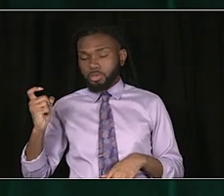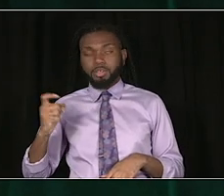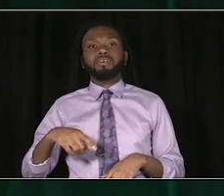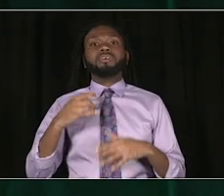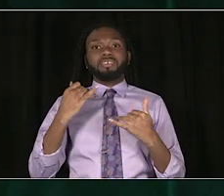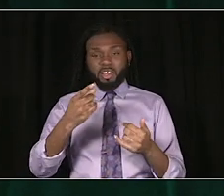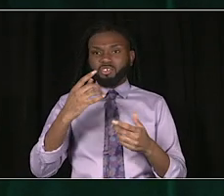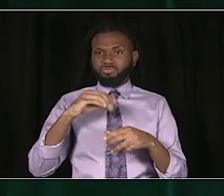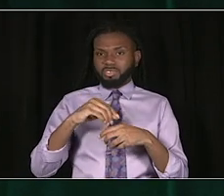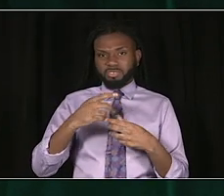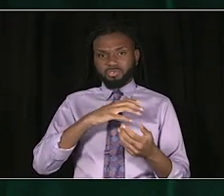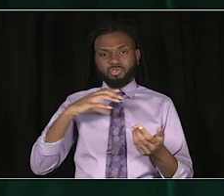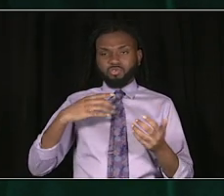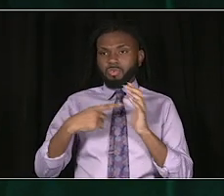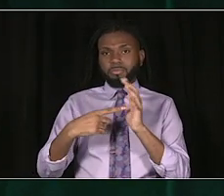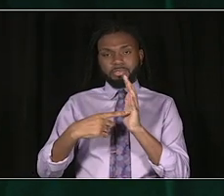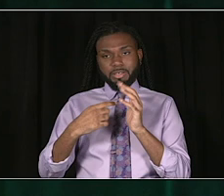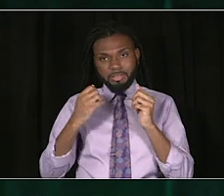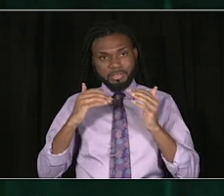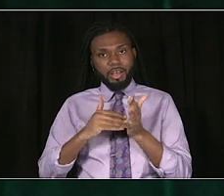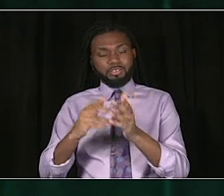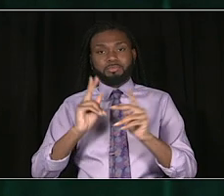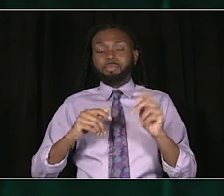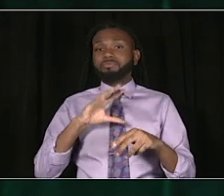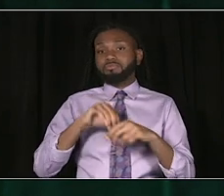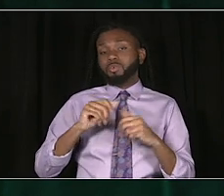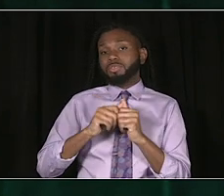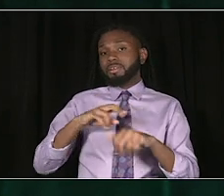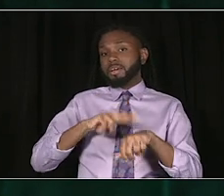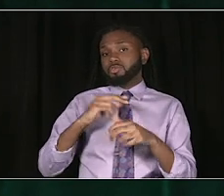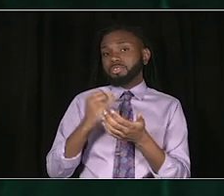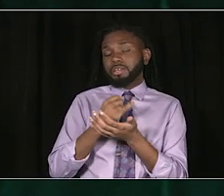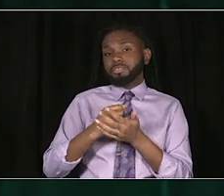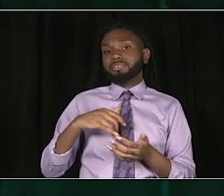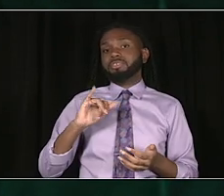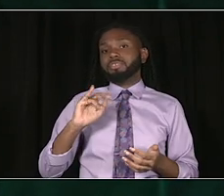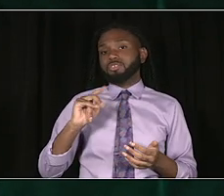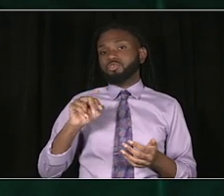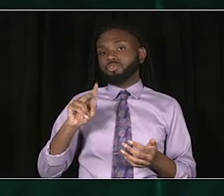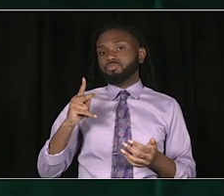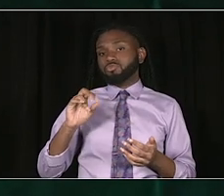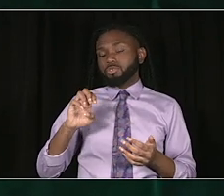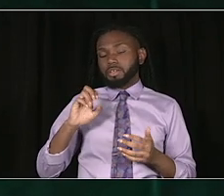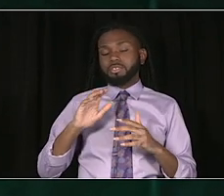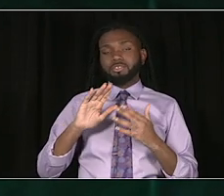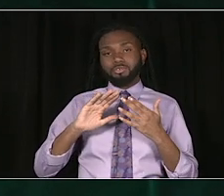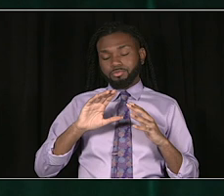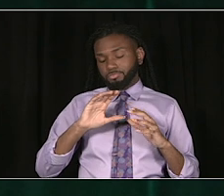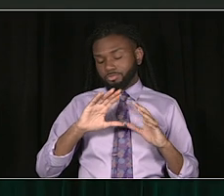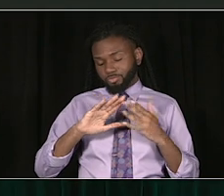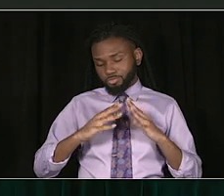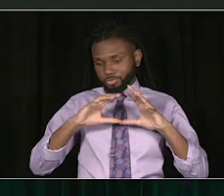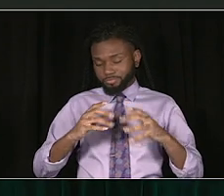as the ranking member of the Subcommittee on the National Intelligence Enterprise Committee. You're a ranking member of the Select Subcommittee on